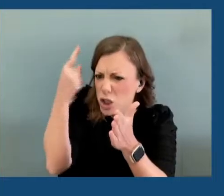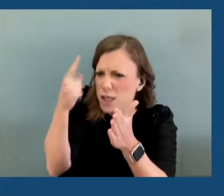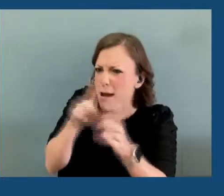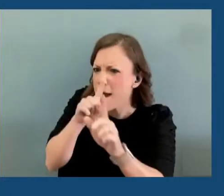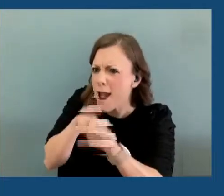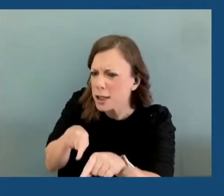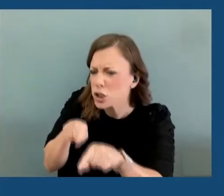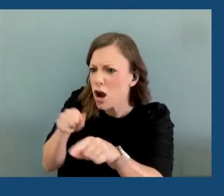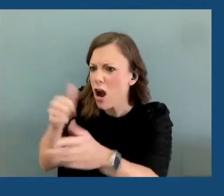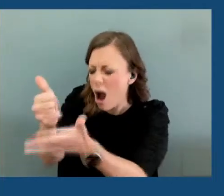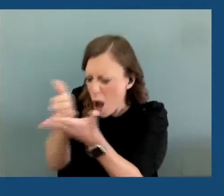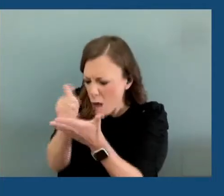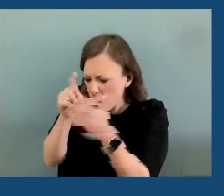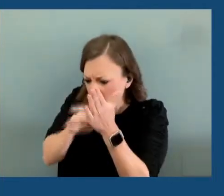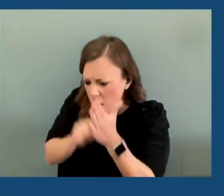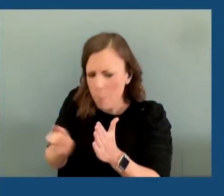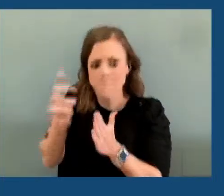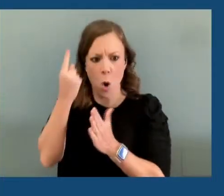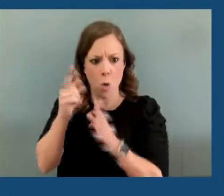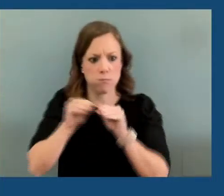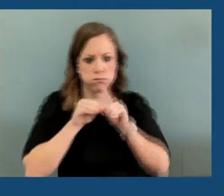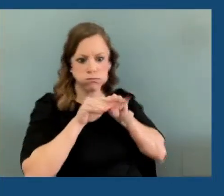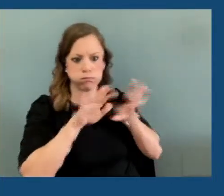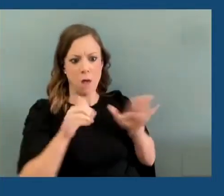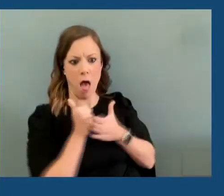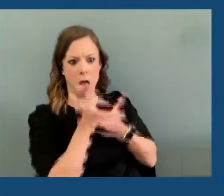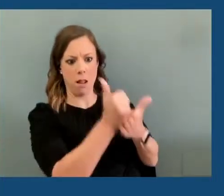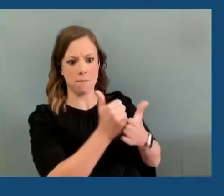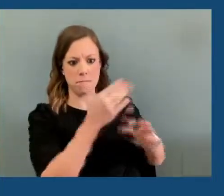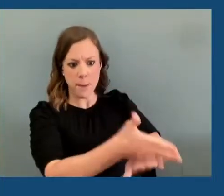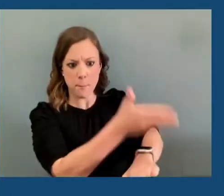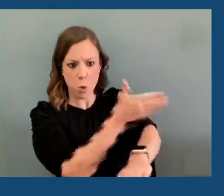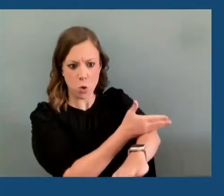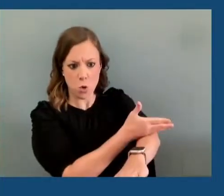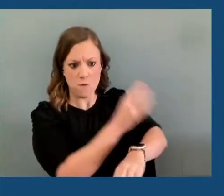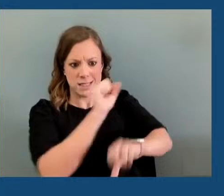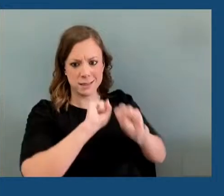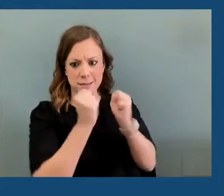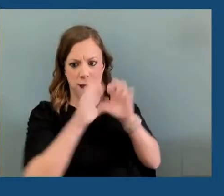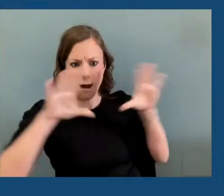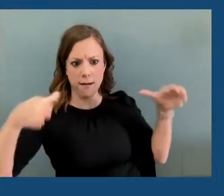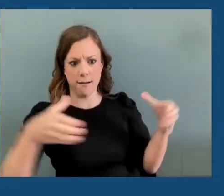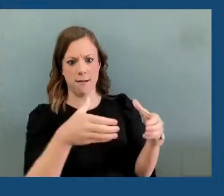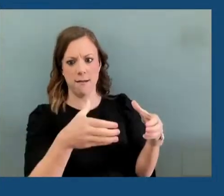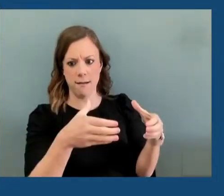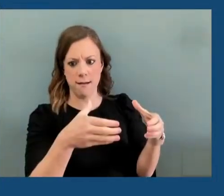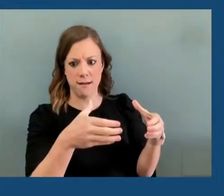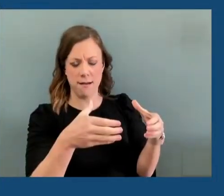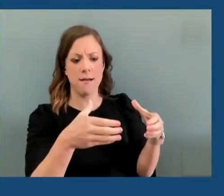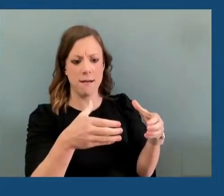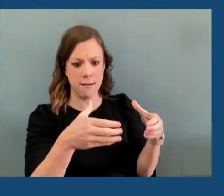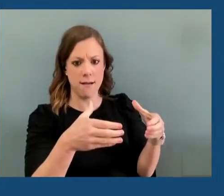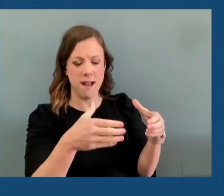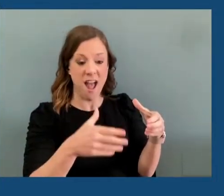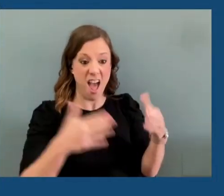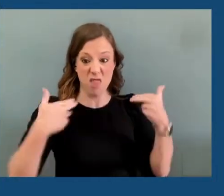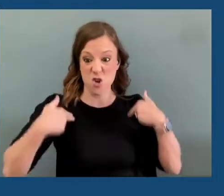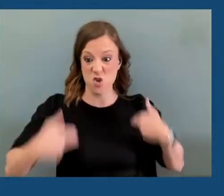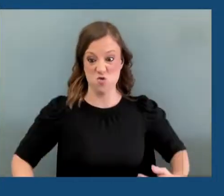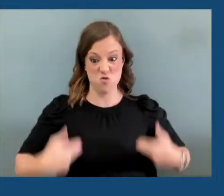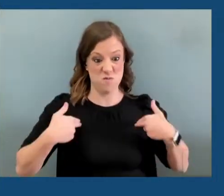and improve society and the human condition. If we can solve problems that are affecting people right